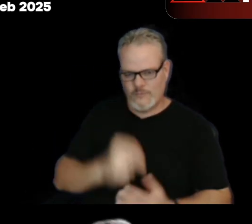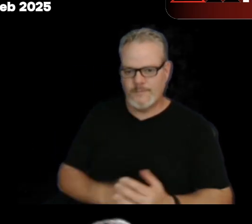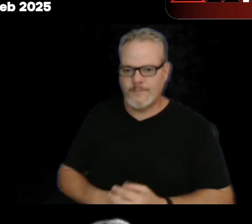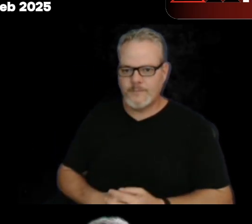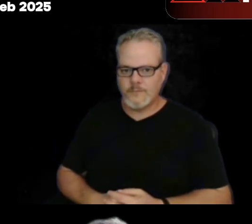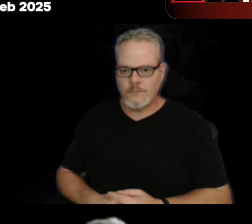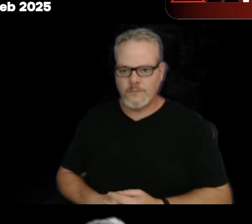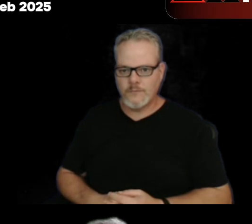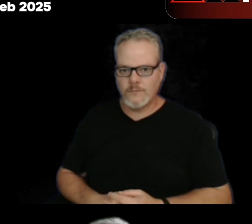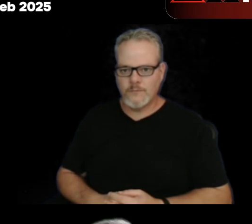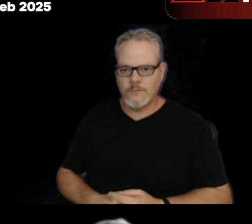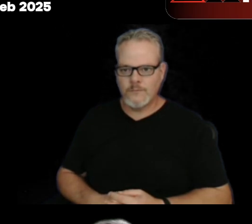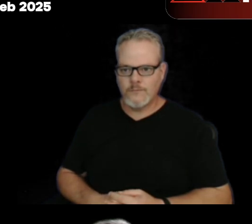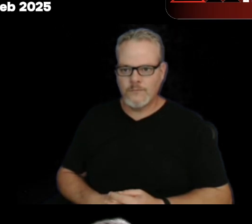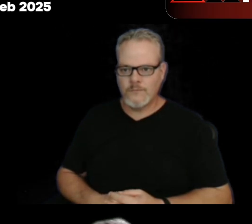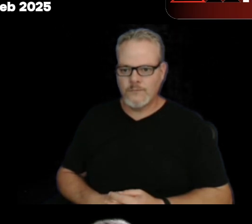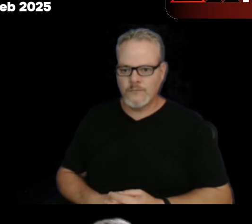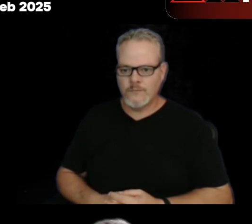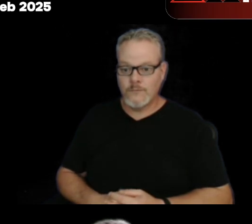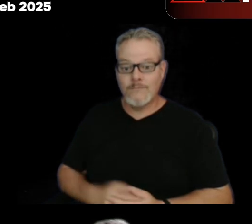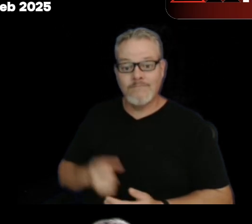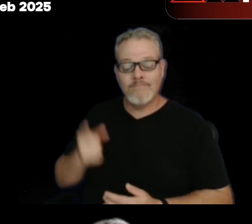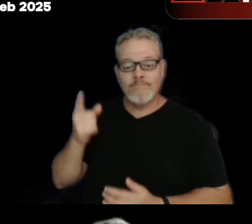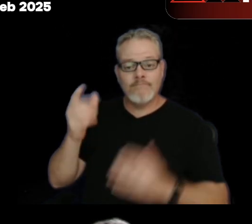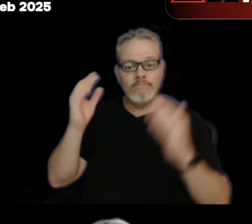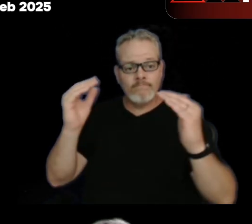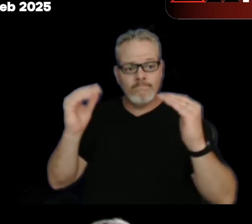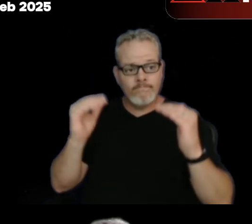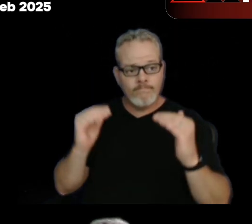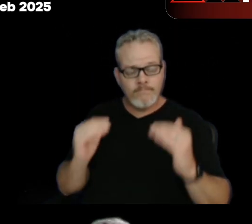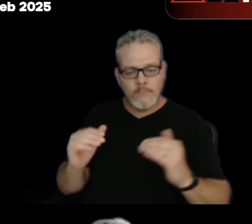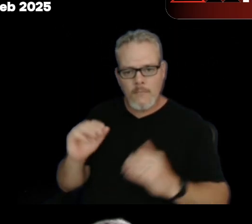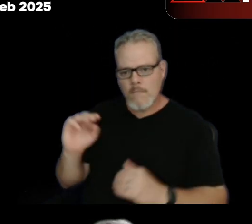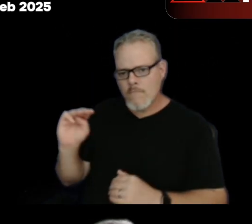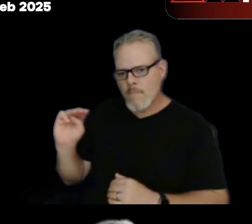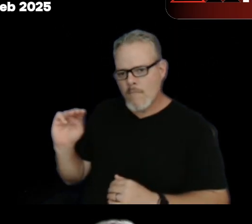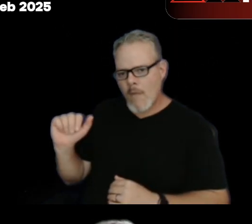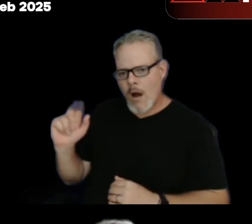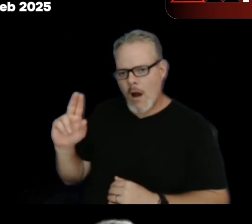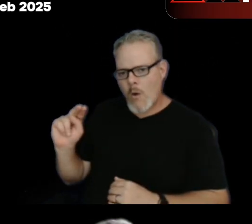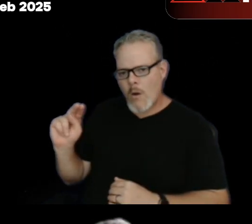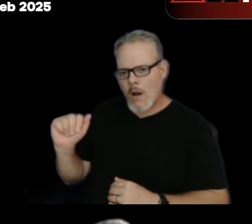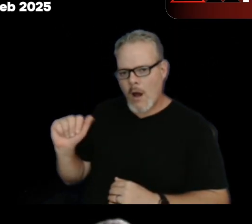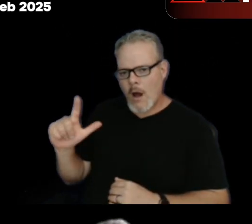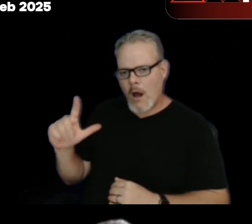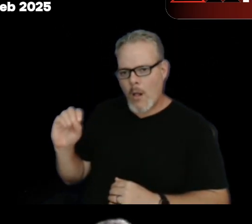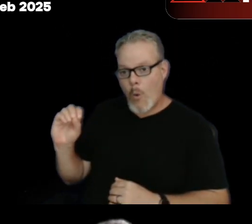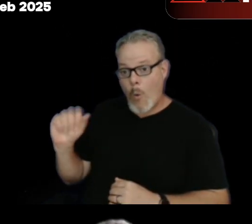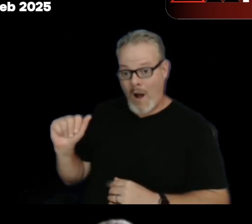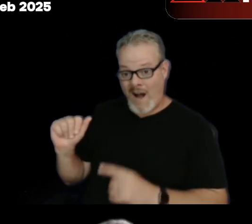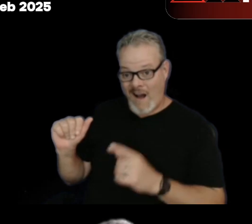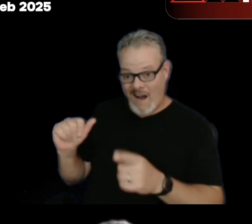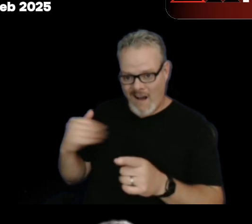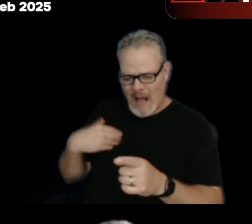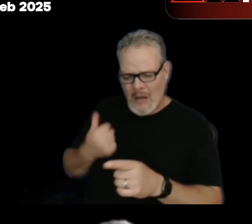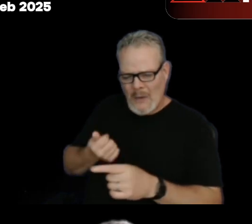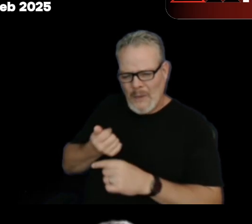Moving to Mauna Loa, it's been fairly quiet earthquake-wise at the summit. Here's these very few 18